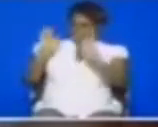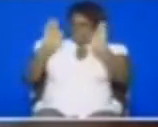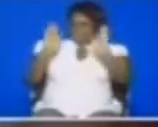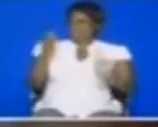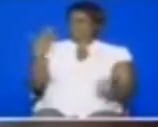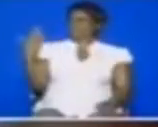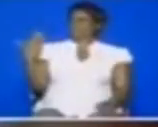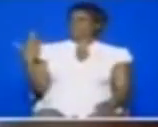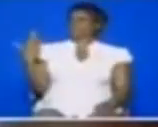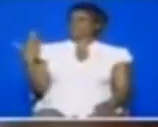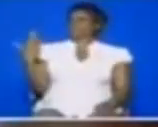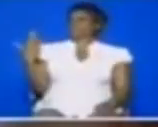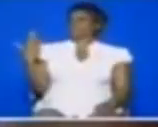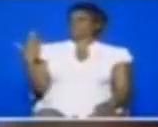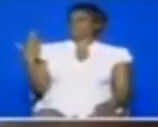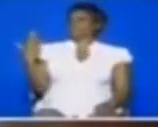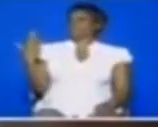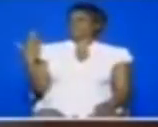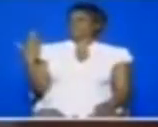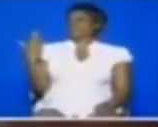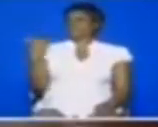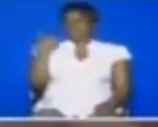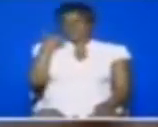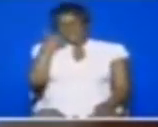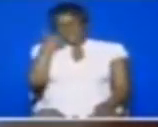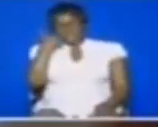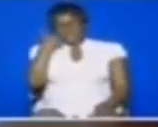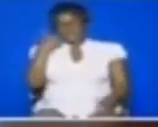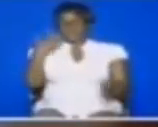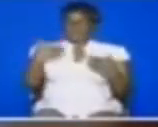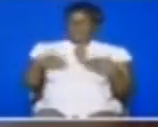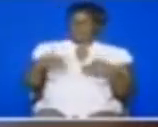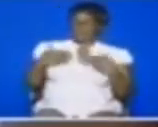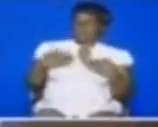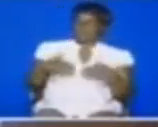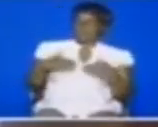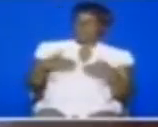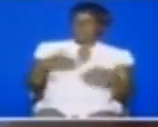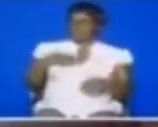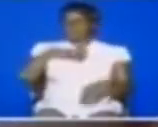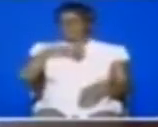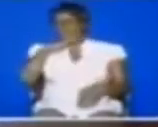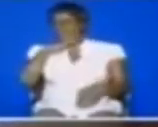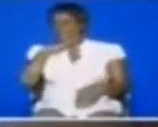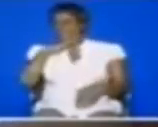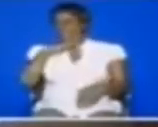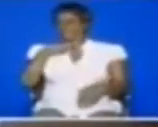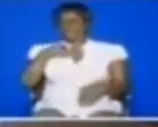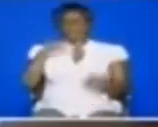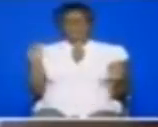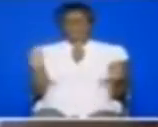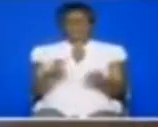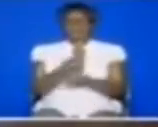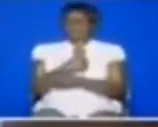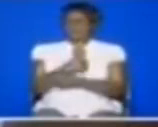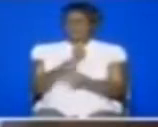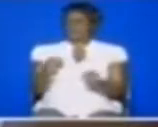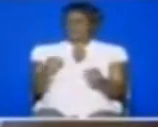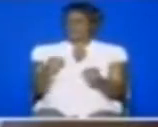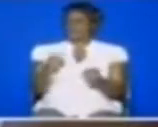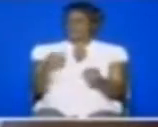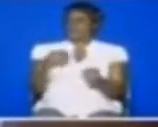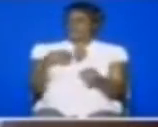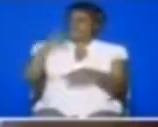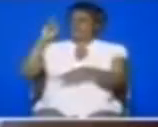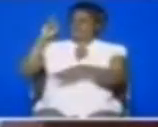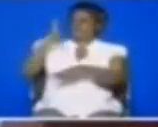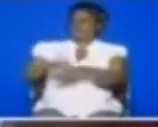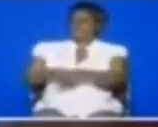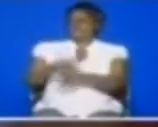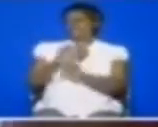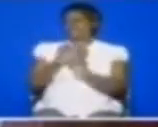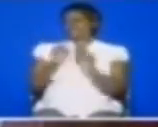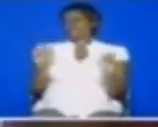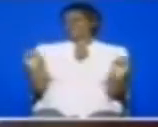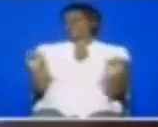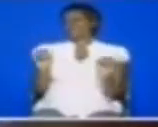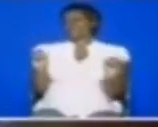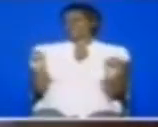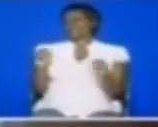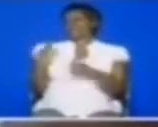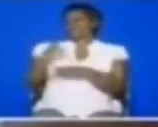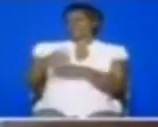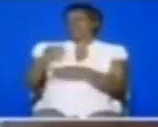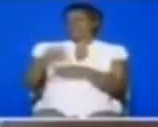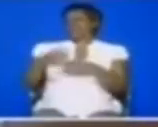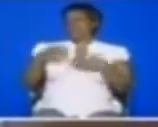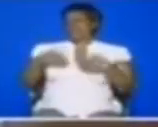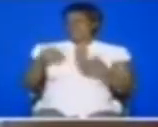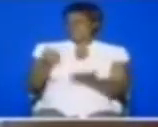materials, okay, then you've got people who are sick, you've got funerals, you've got disasters. I can't cope with it. Mm-hmm. I don't even have the time to go out and call my